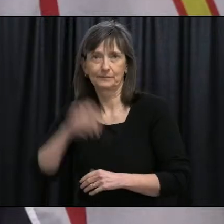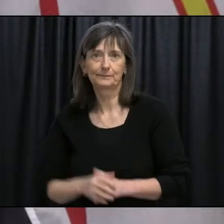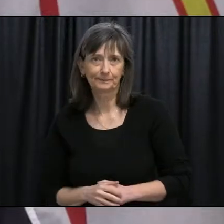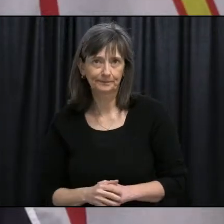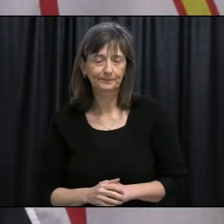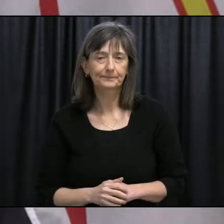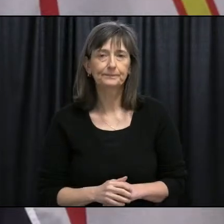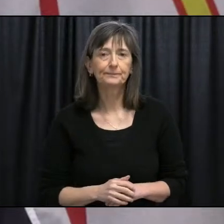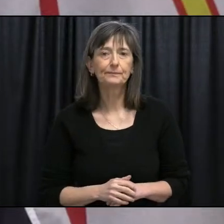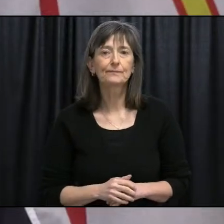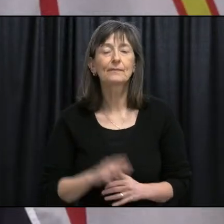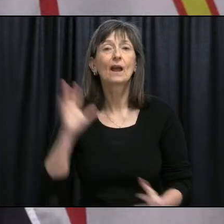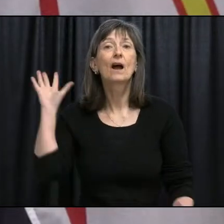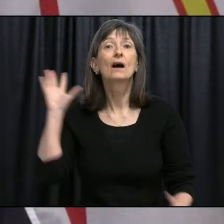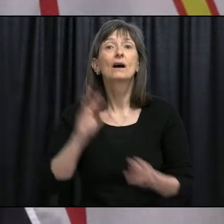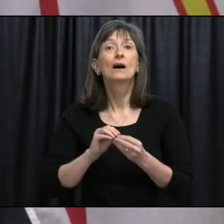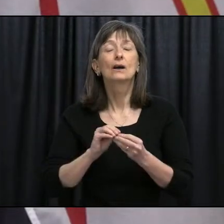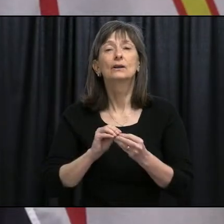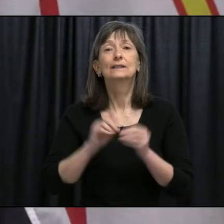A total of